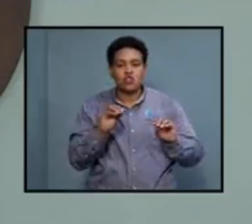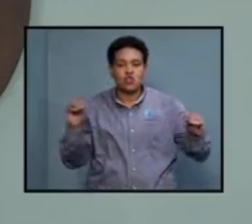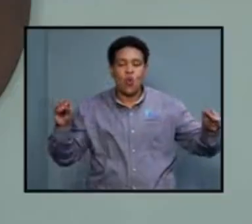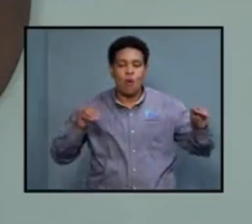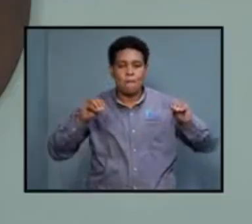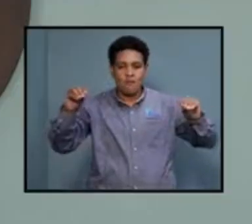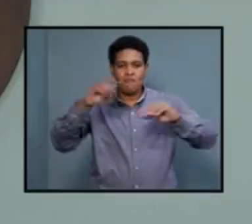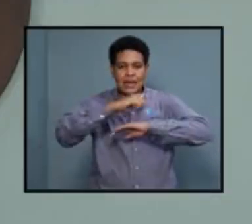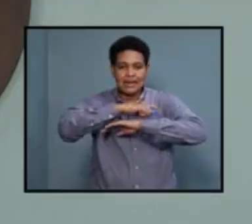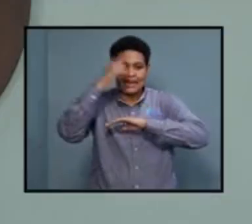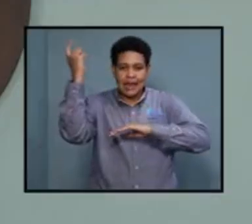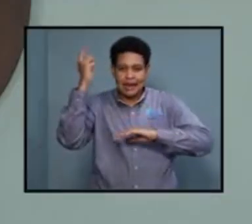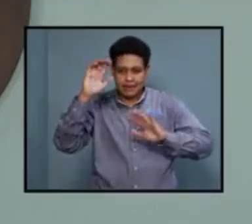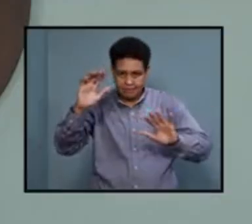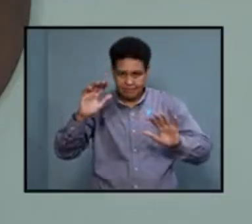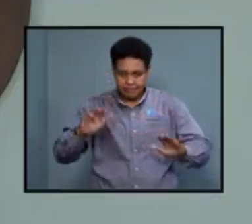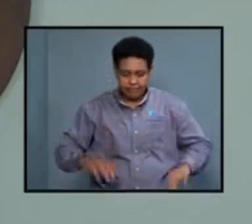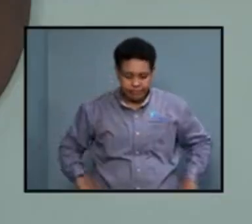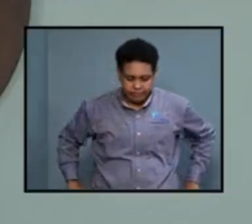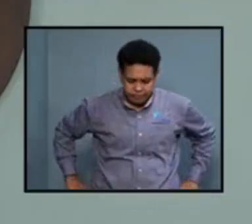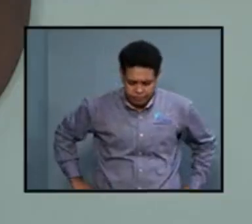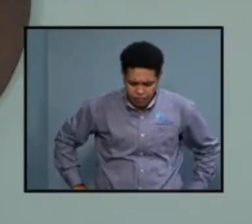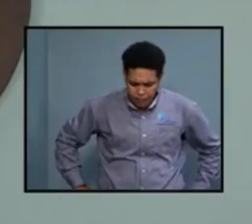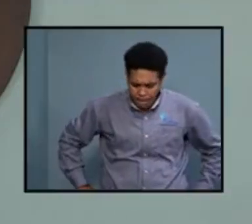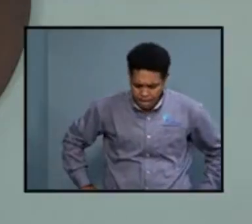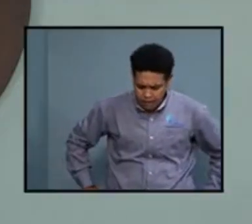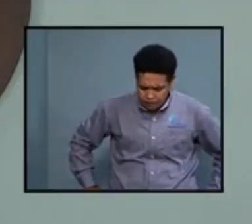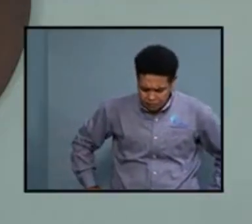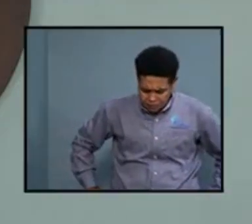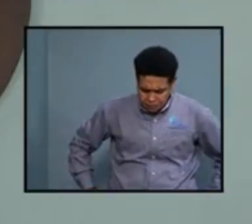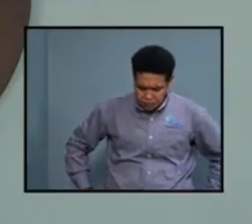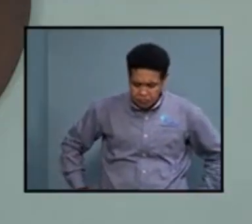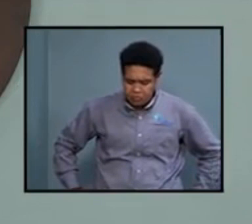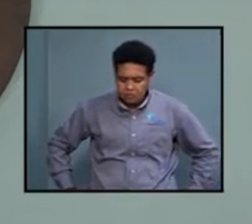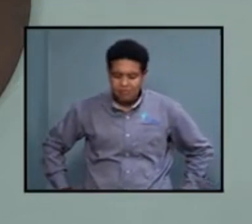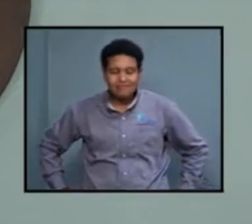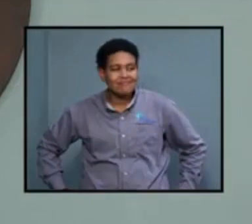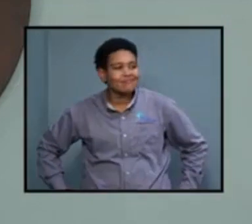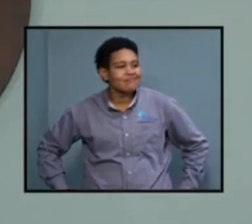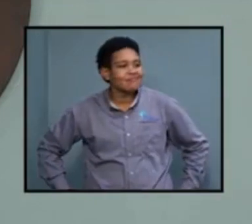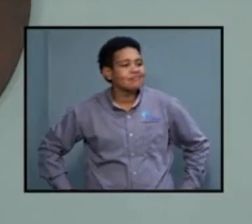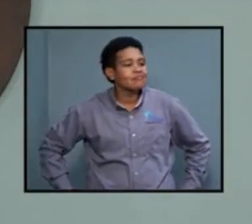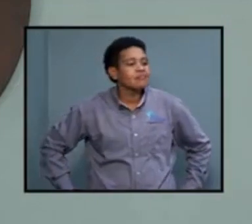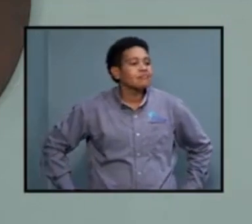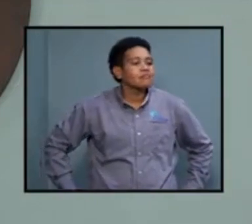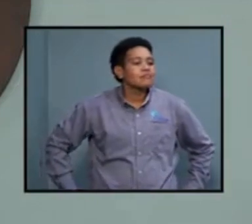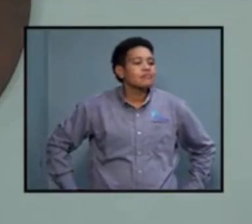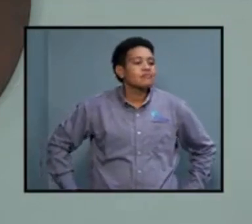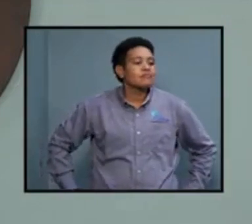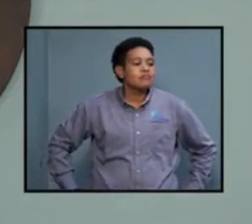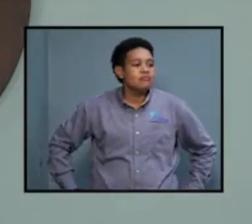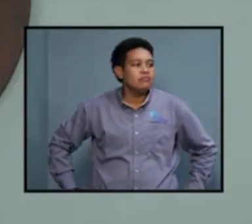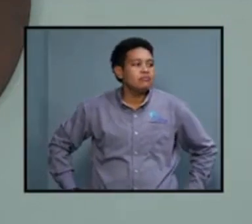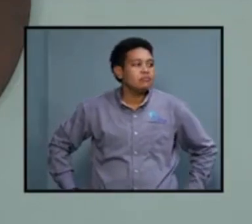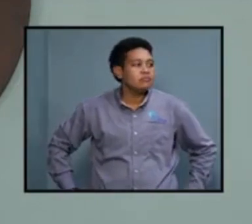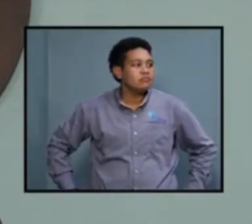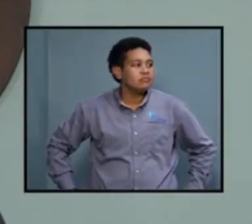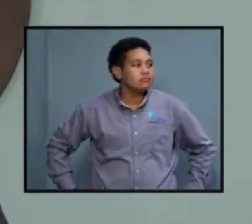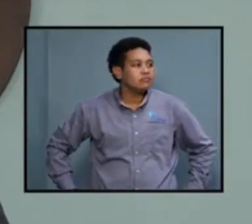cope now the normal curfew hours which would then apply